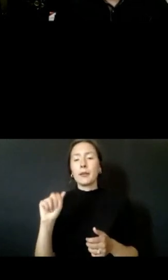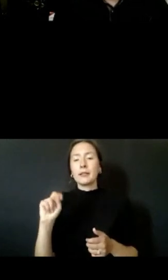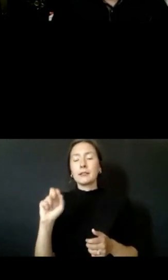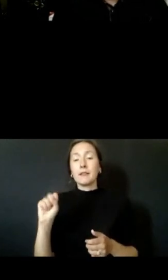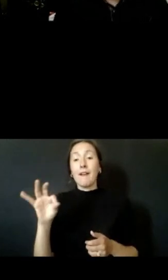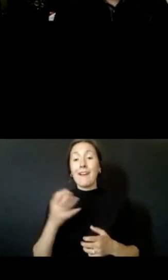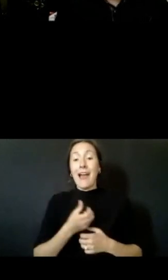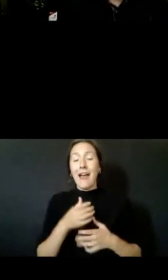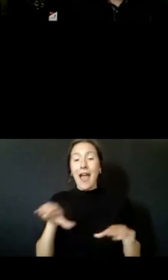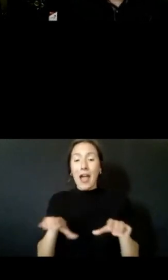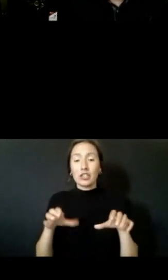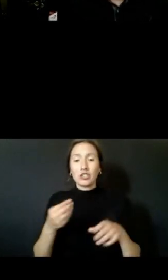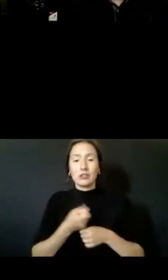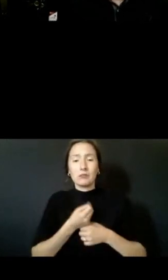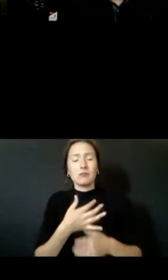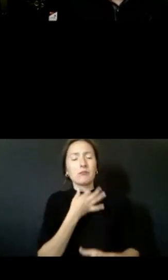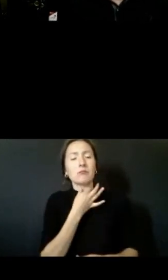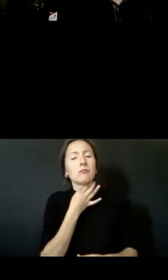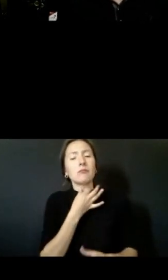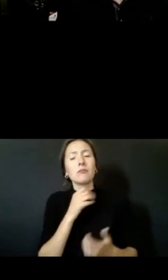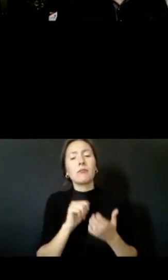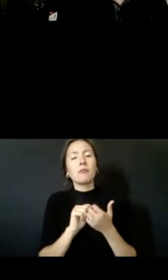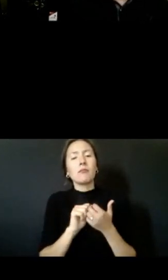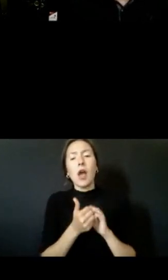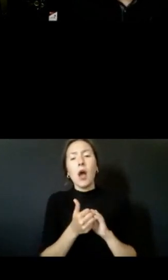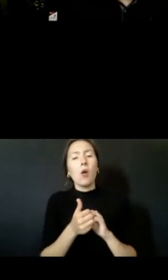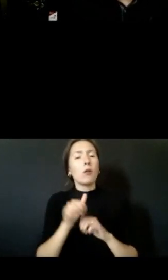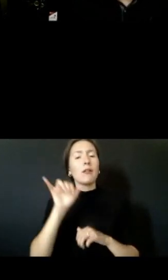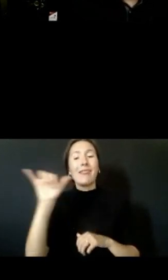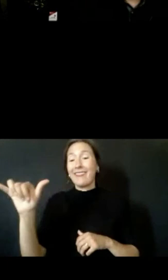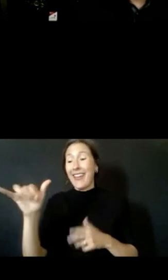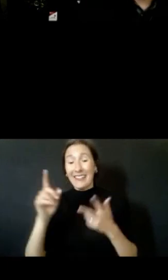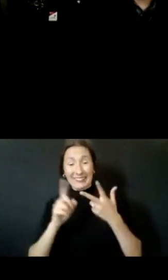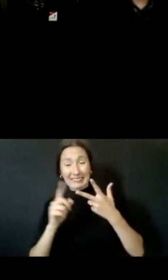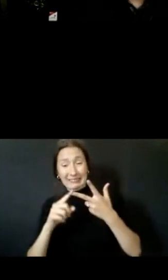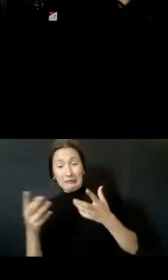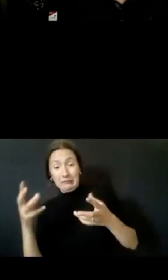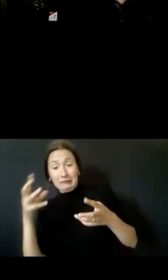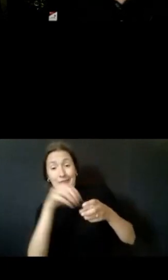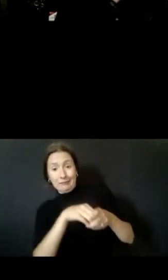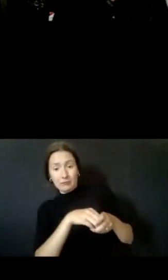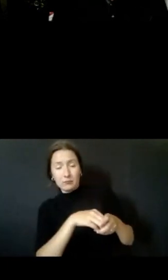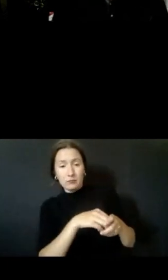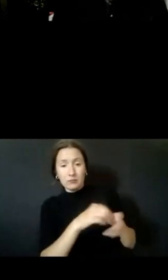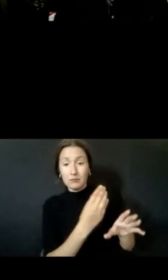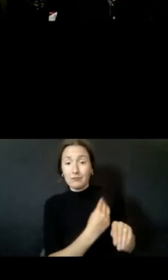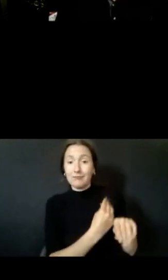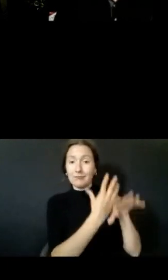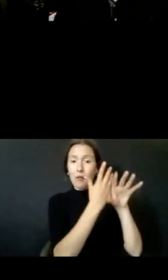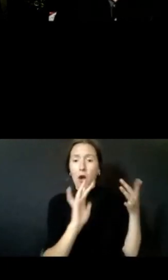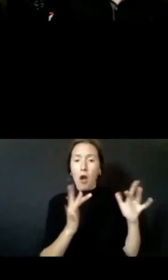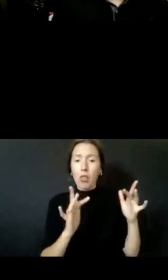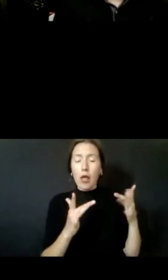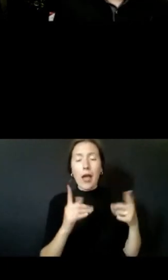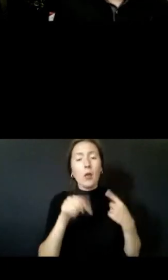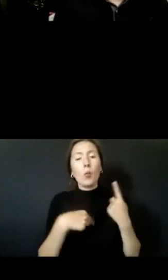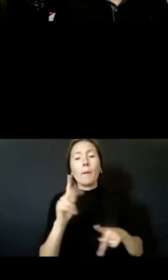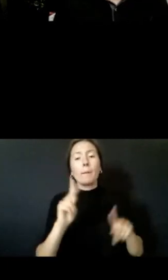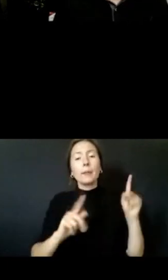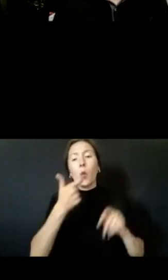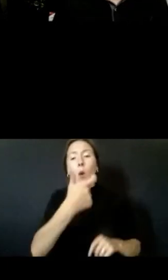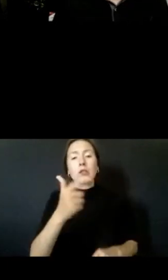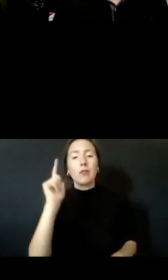Let's see, Mary, I'm going backwards here. Mary Grace Swartz is saying multiple means of action and expression. How do you incorporate that into